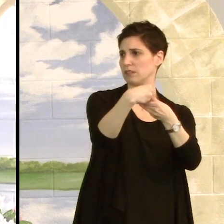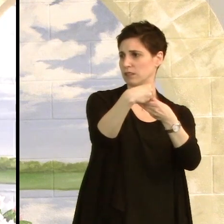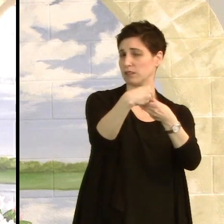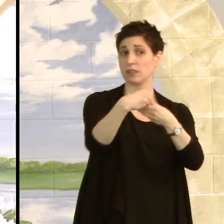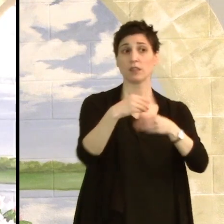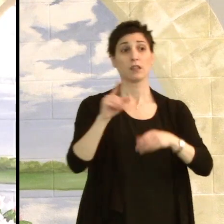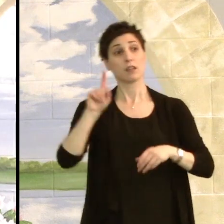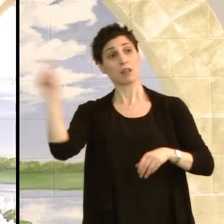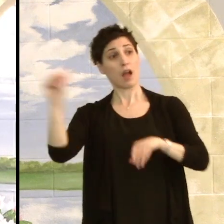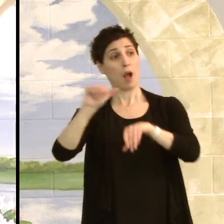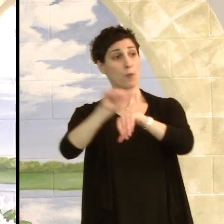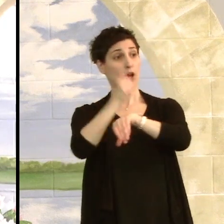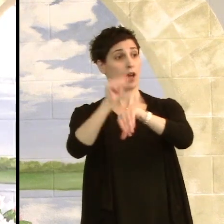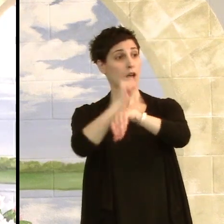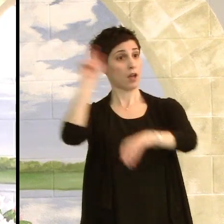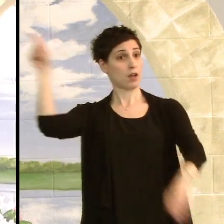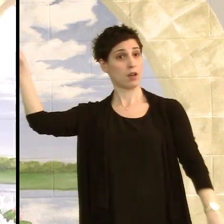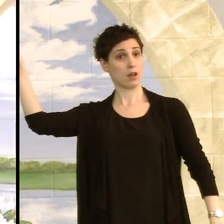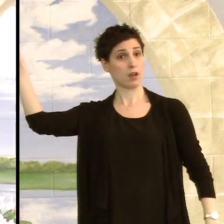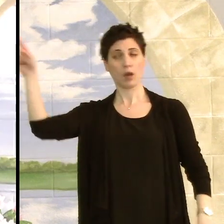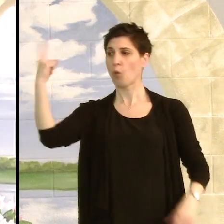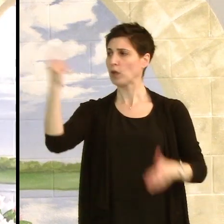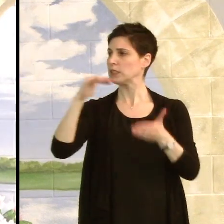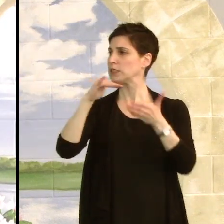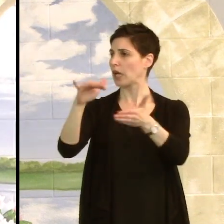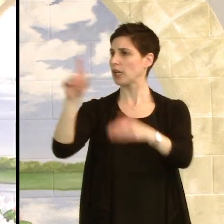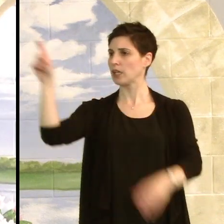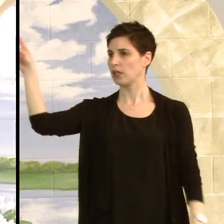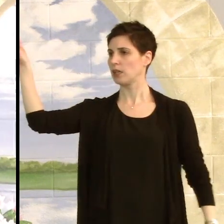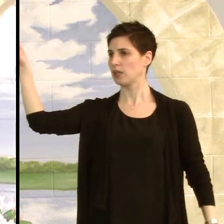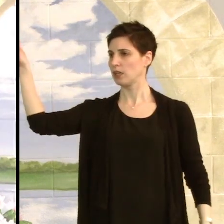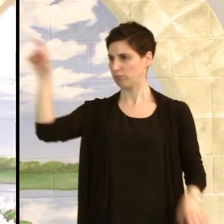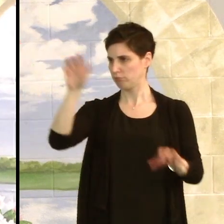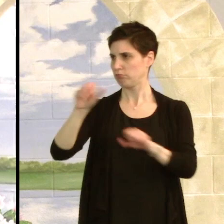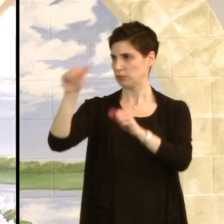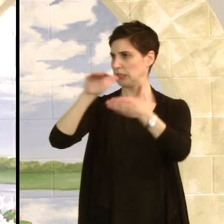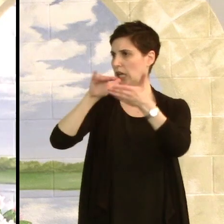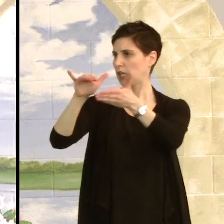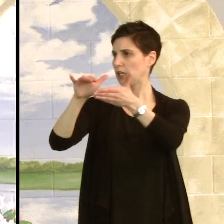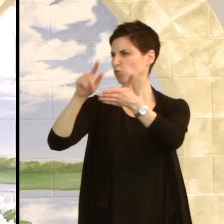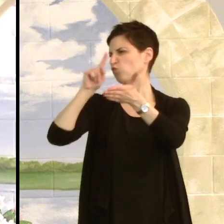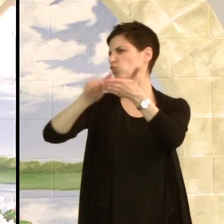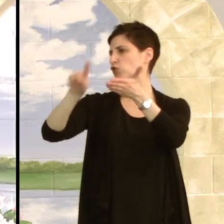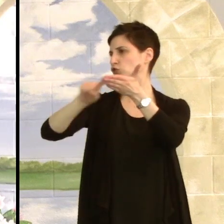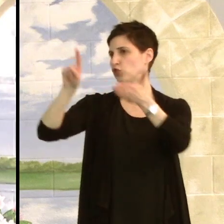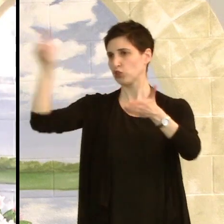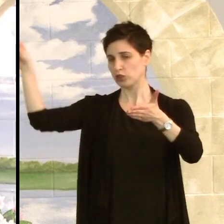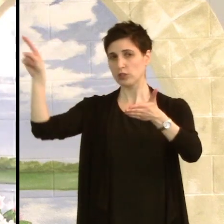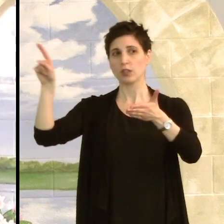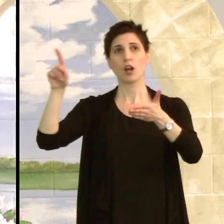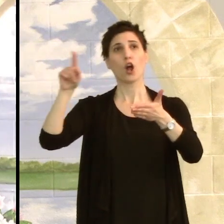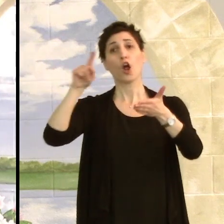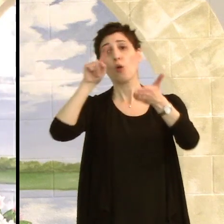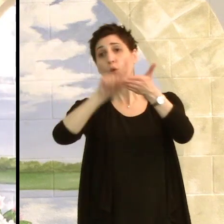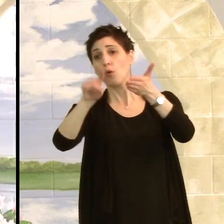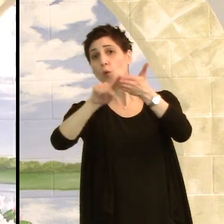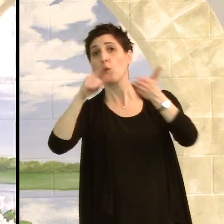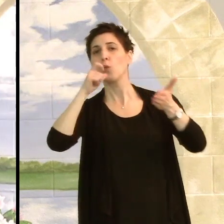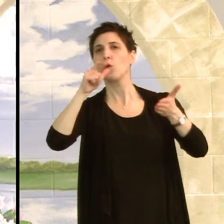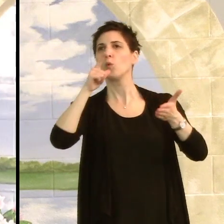In Alberta, a study was done concerning social isolation of deaf